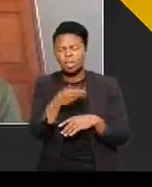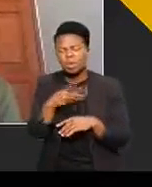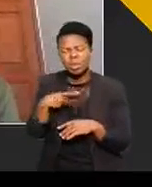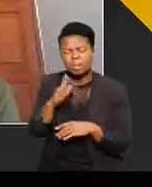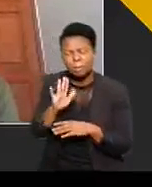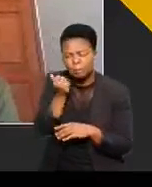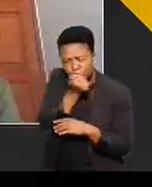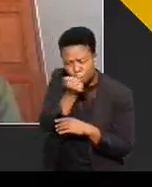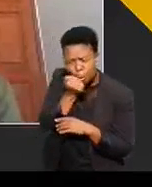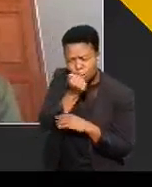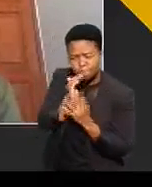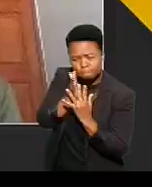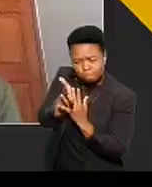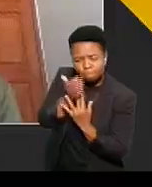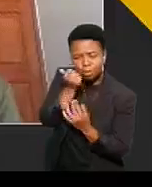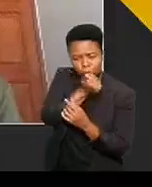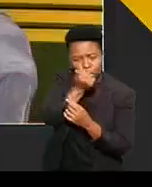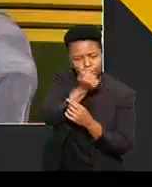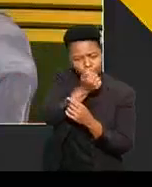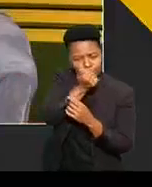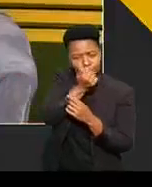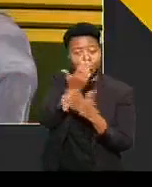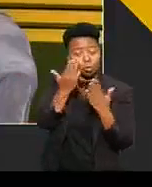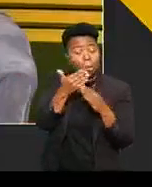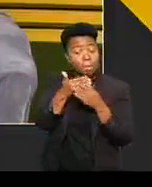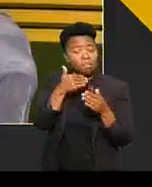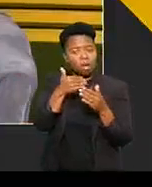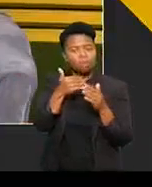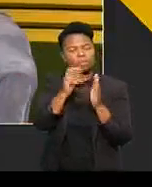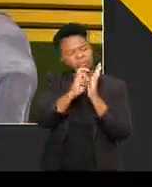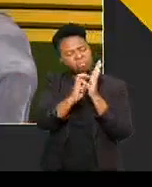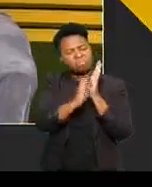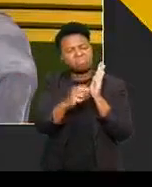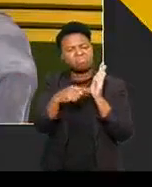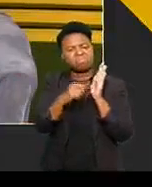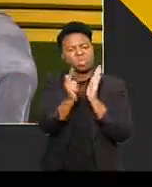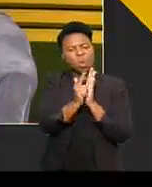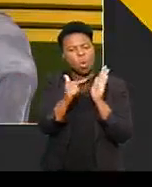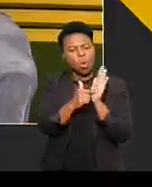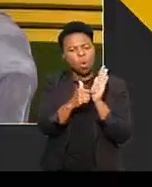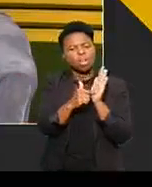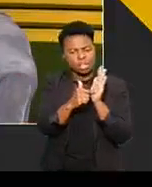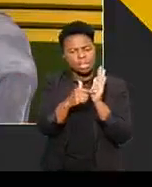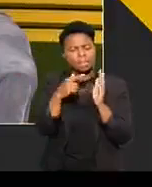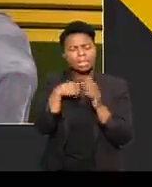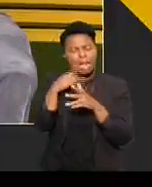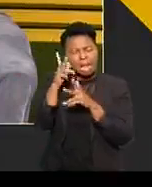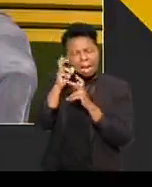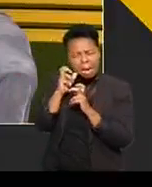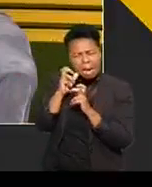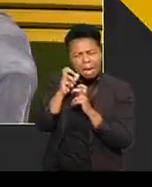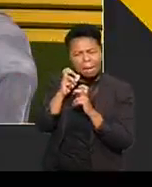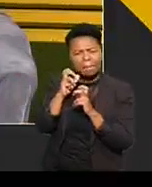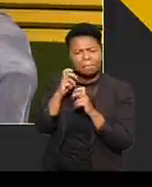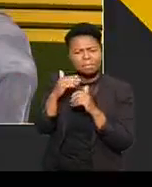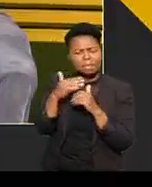Boitumelo, sorry to come in there. My sincerest apologies. Before you move on to the regulatory side of things, I mean, I'm hearing you talking about another now.